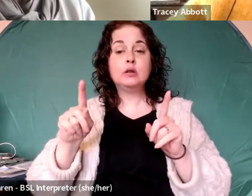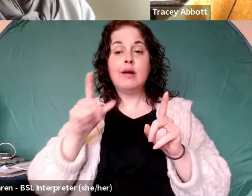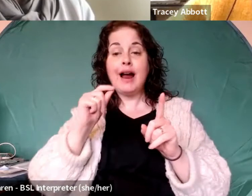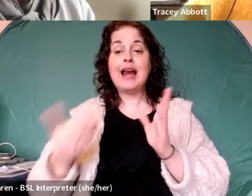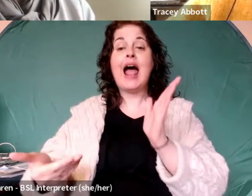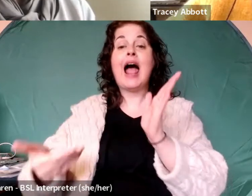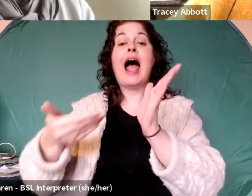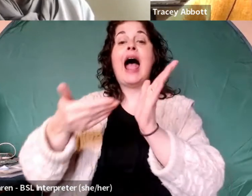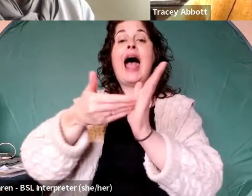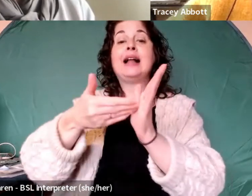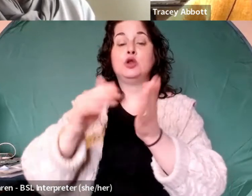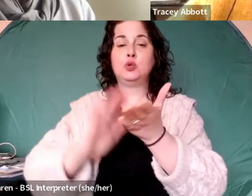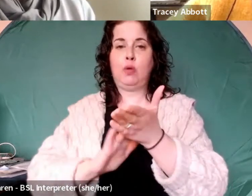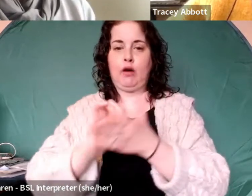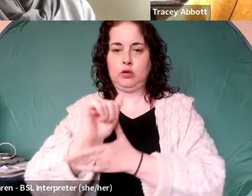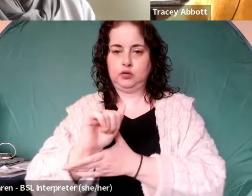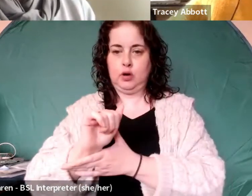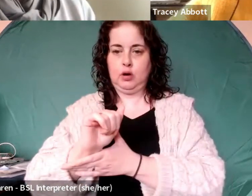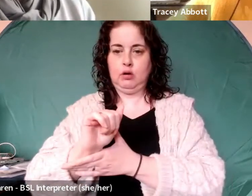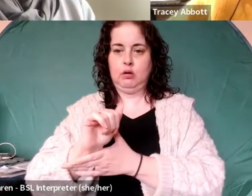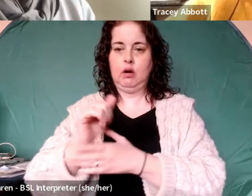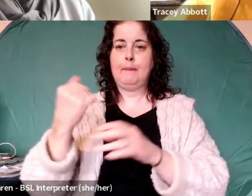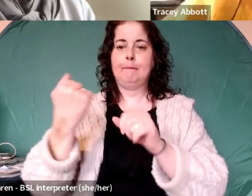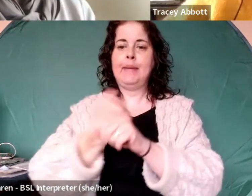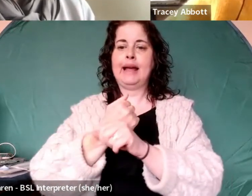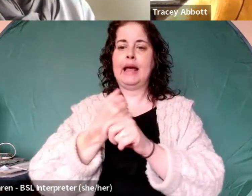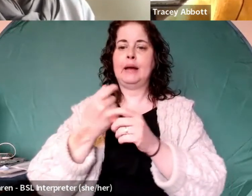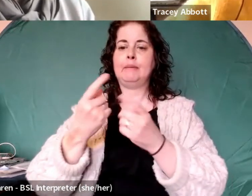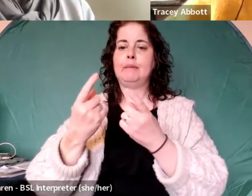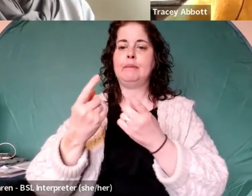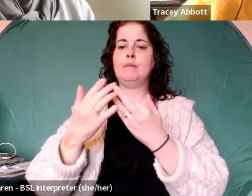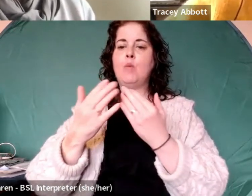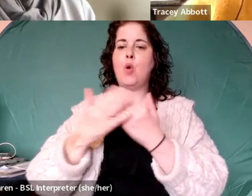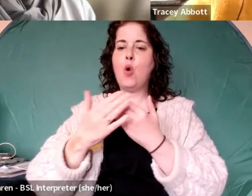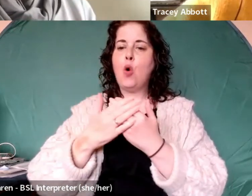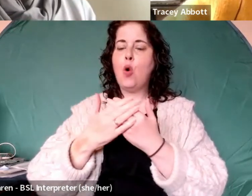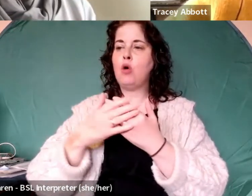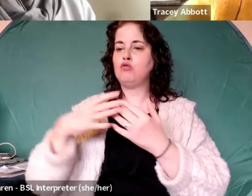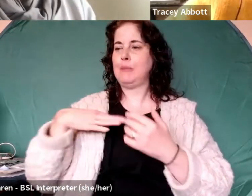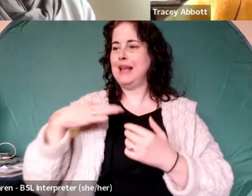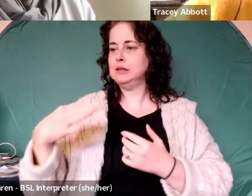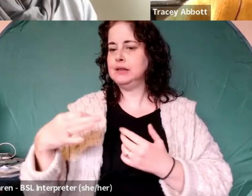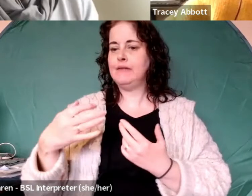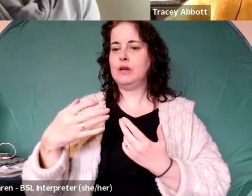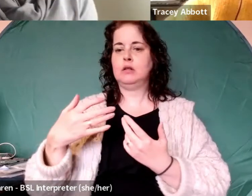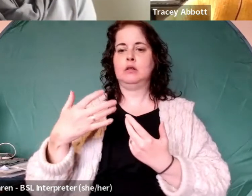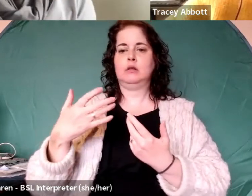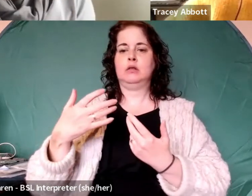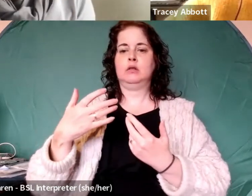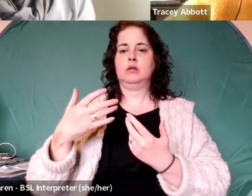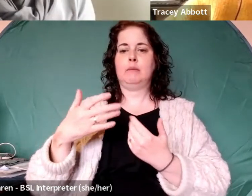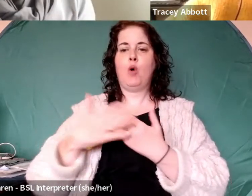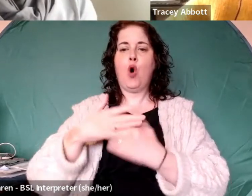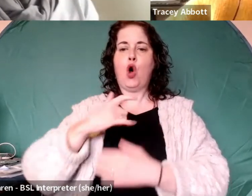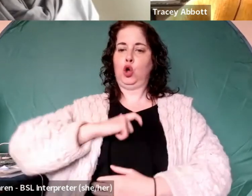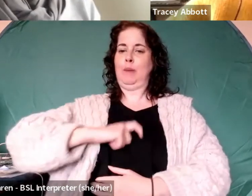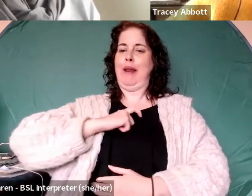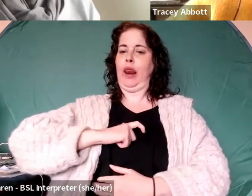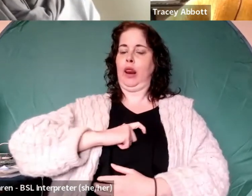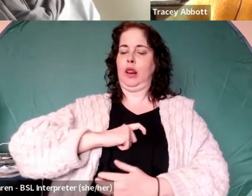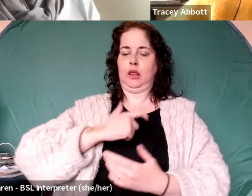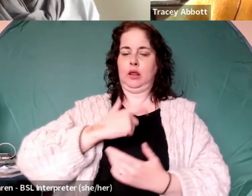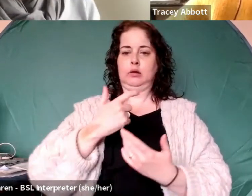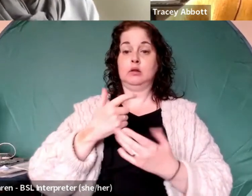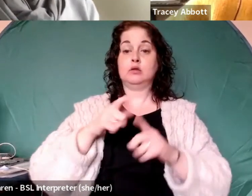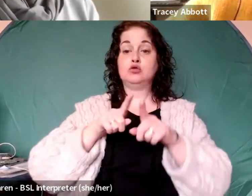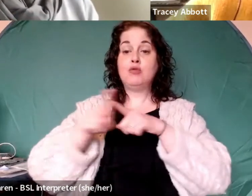to that culture and make it more representative, Yeah, yeah. more, human, more real. And so